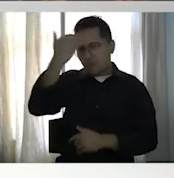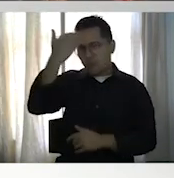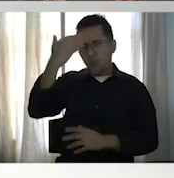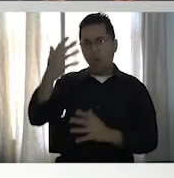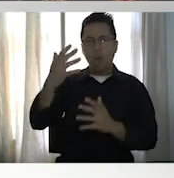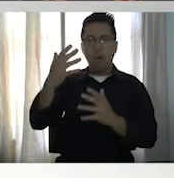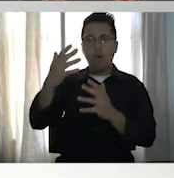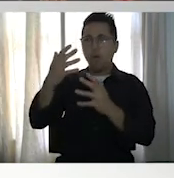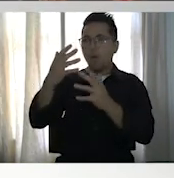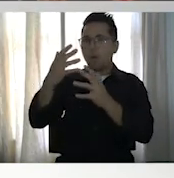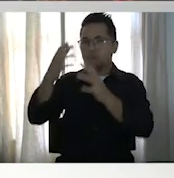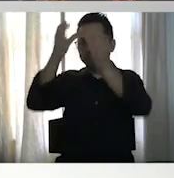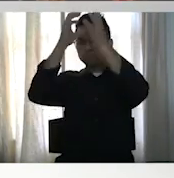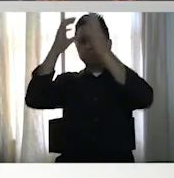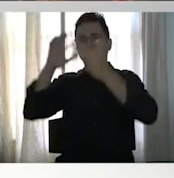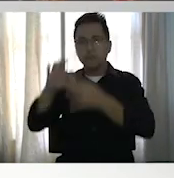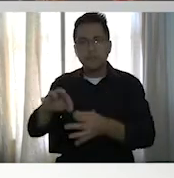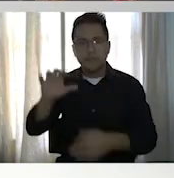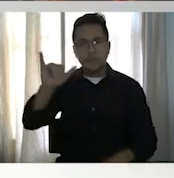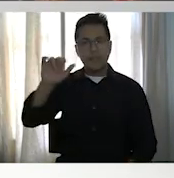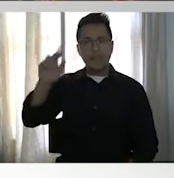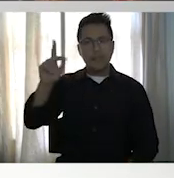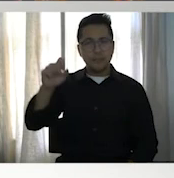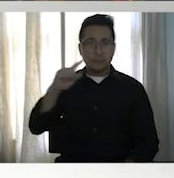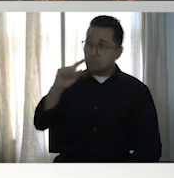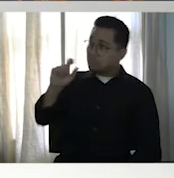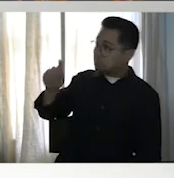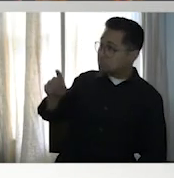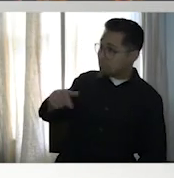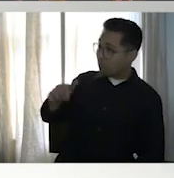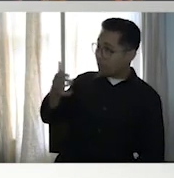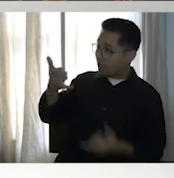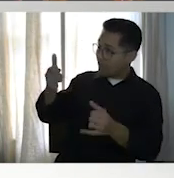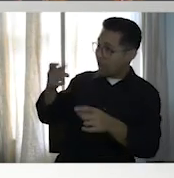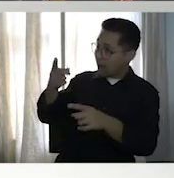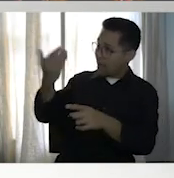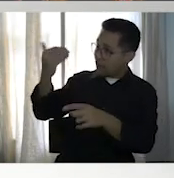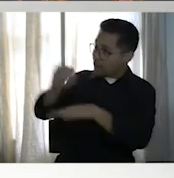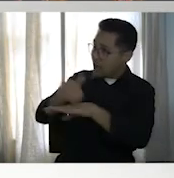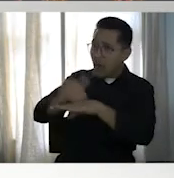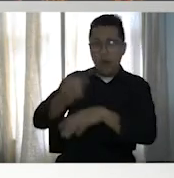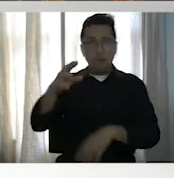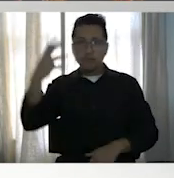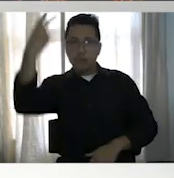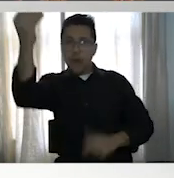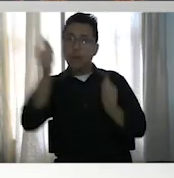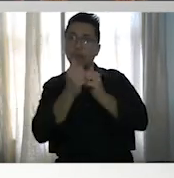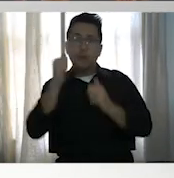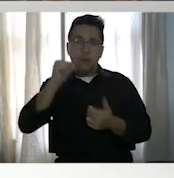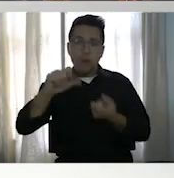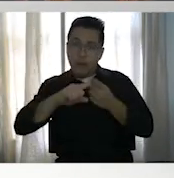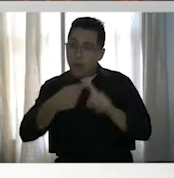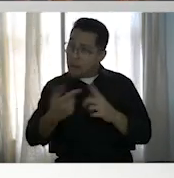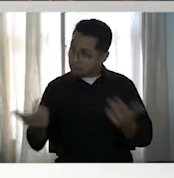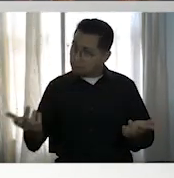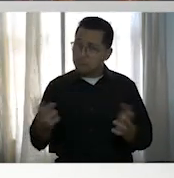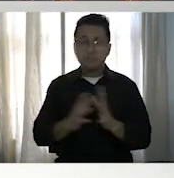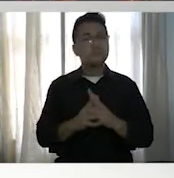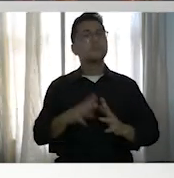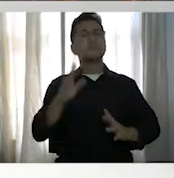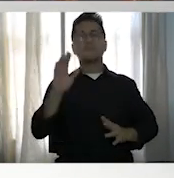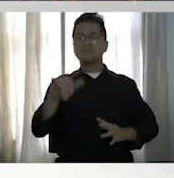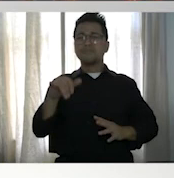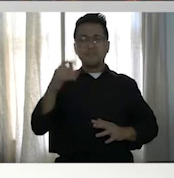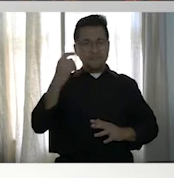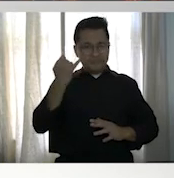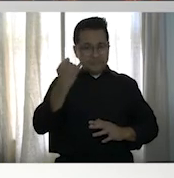Yankees, were the Yankees playing last night? Or did you go out with your girlfriend? So these are things that at